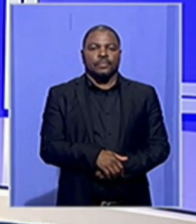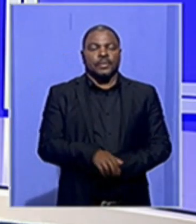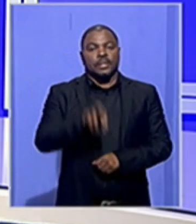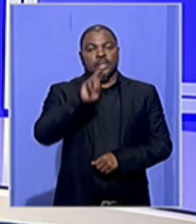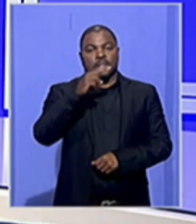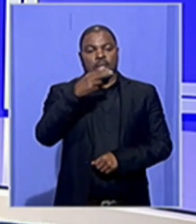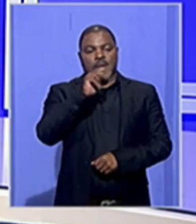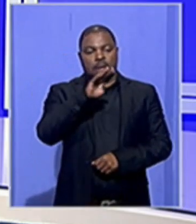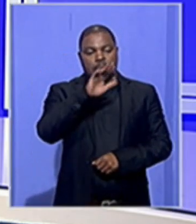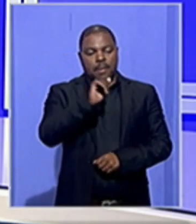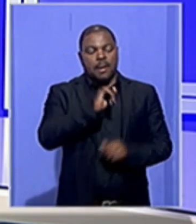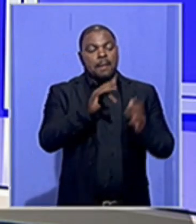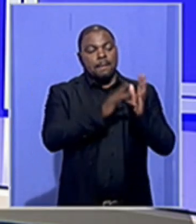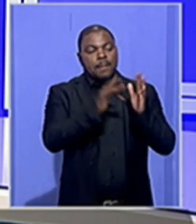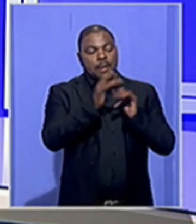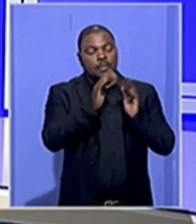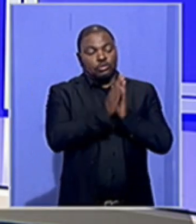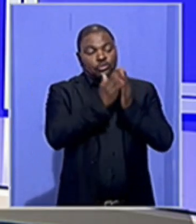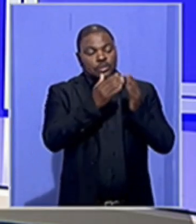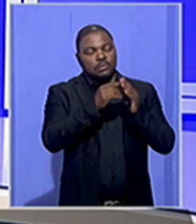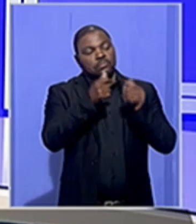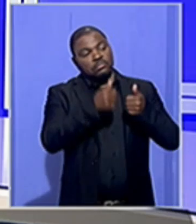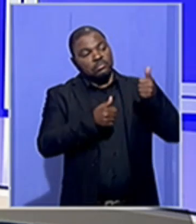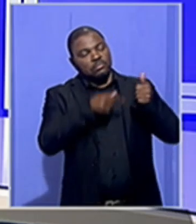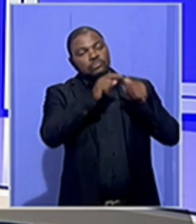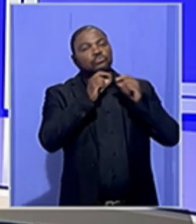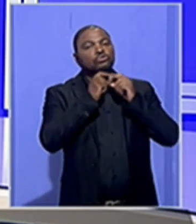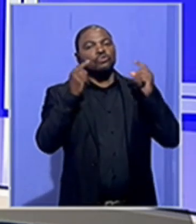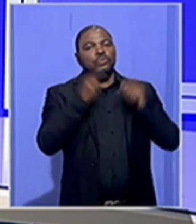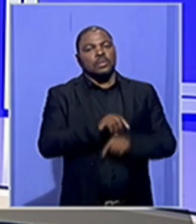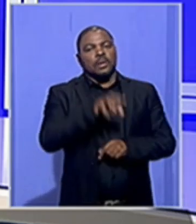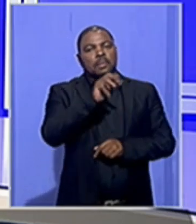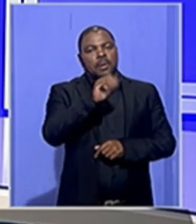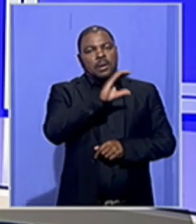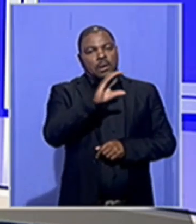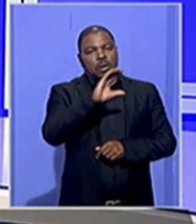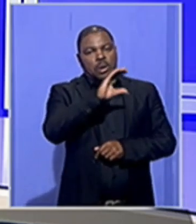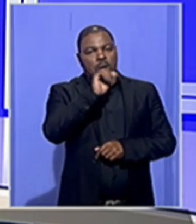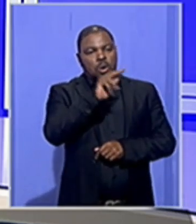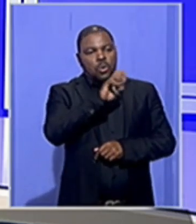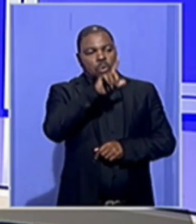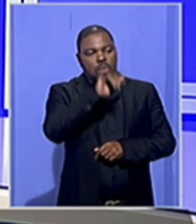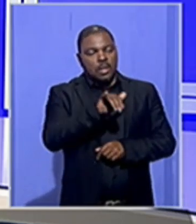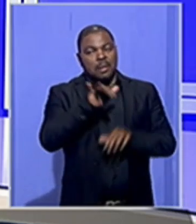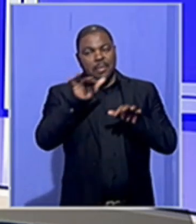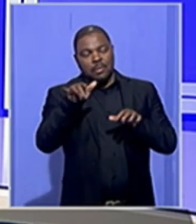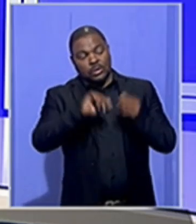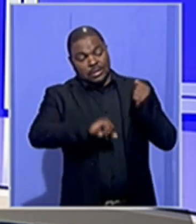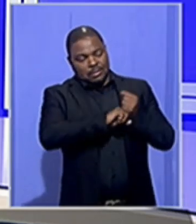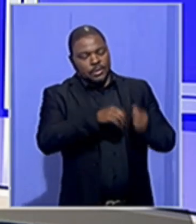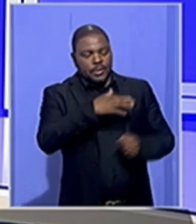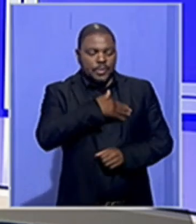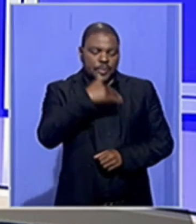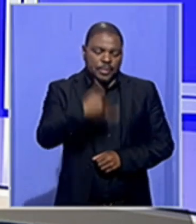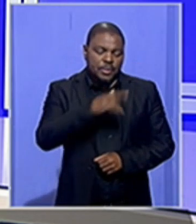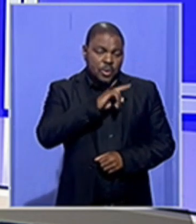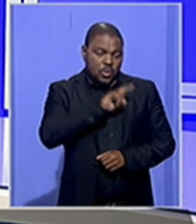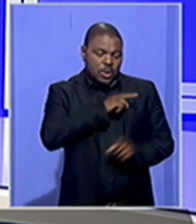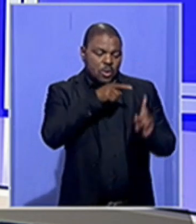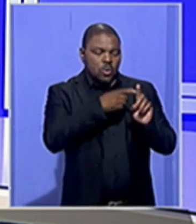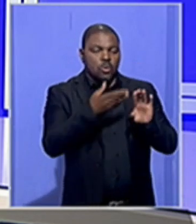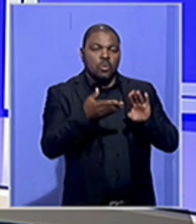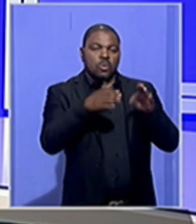Phuthego le baemanokeng ba moruti wa kereke ya Rhema Bible, Ray McCauley, ba le mo kutlobotlhokong go latela go tlhokafala ga gagwe